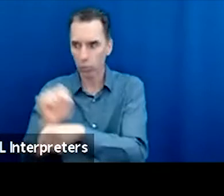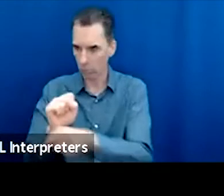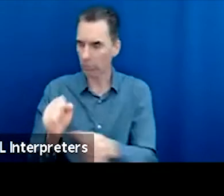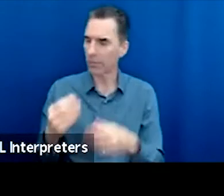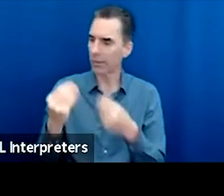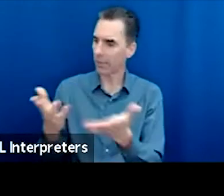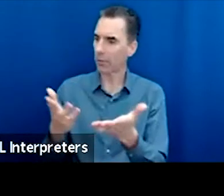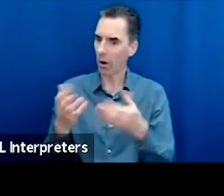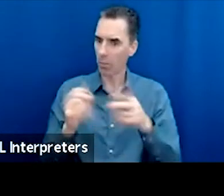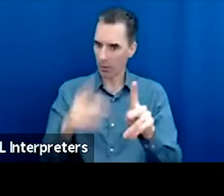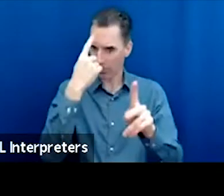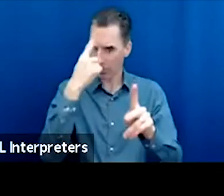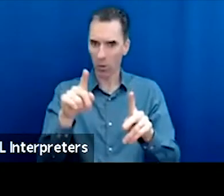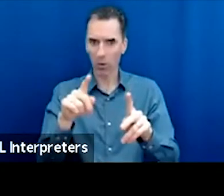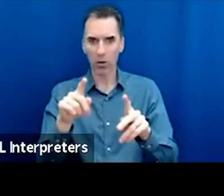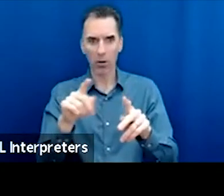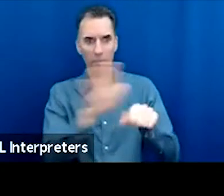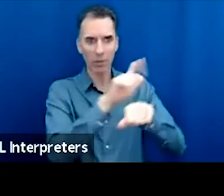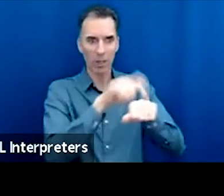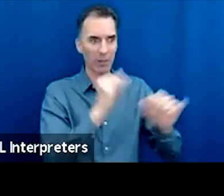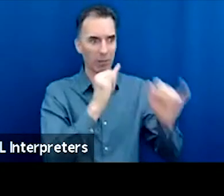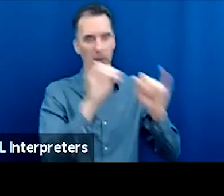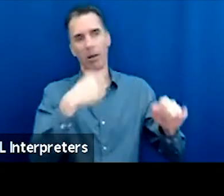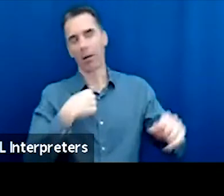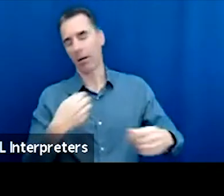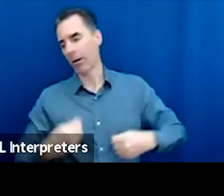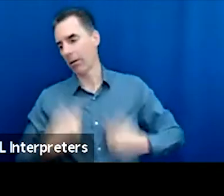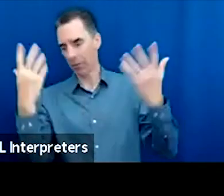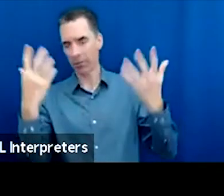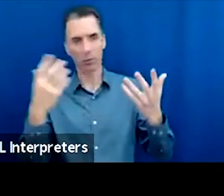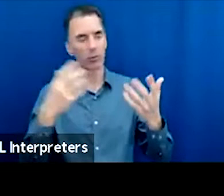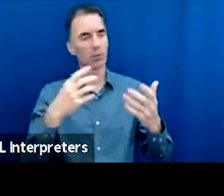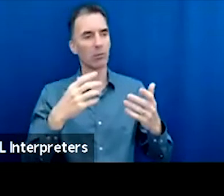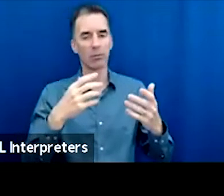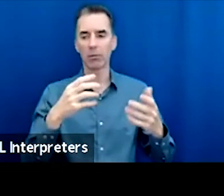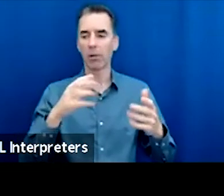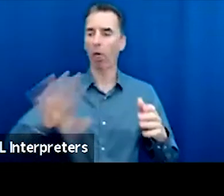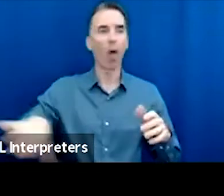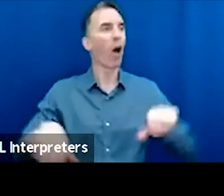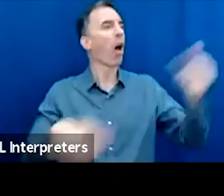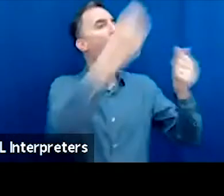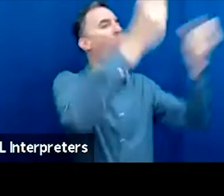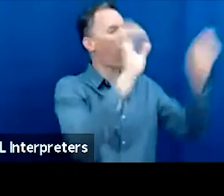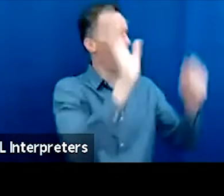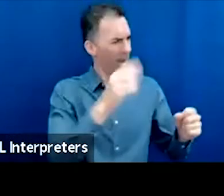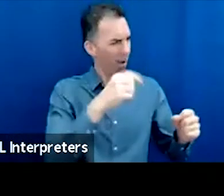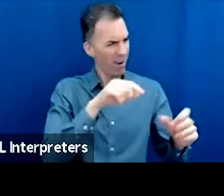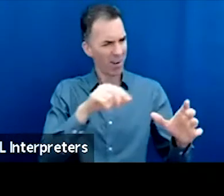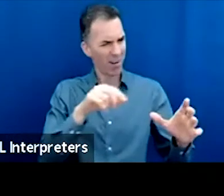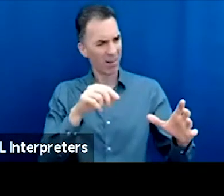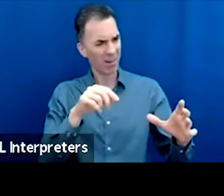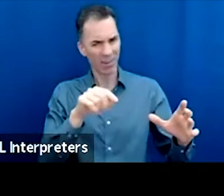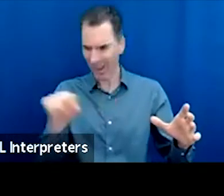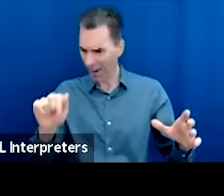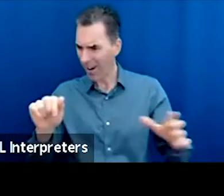those full-time interviews. It's so refreshing to see hiring from within. It really gets to me when I see people come in